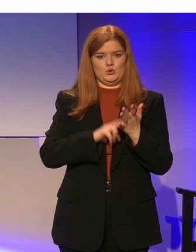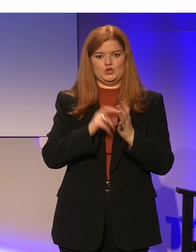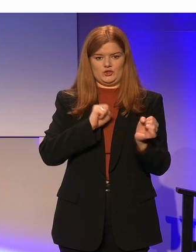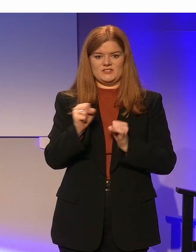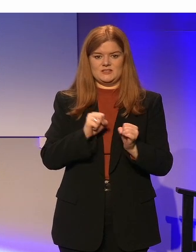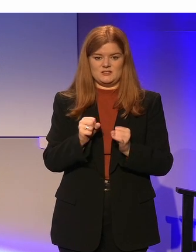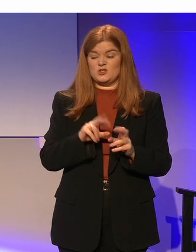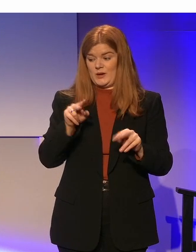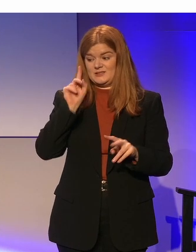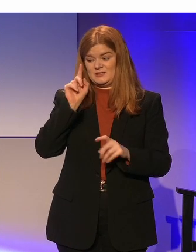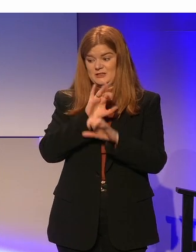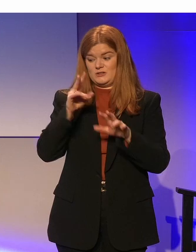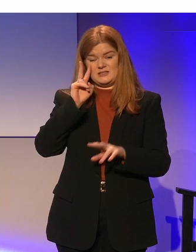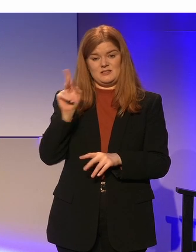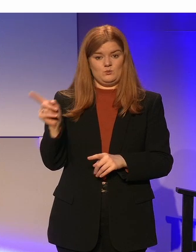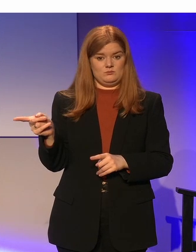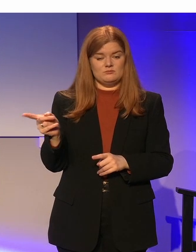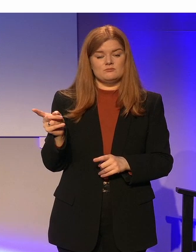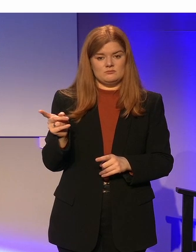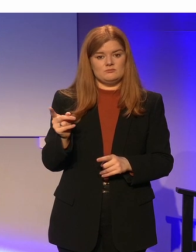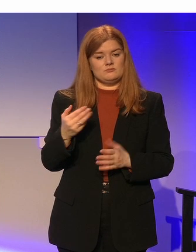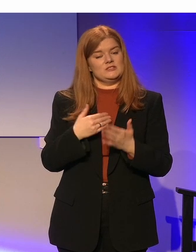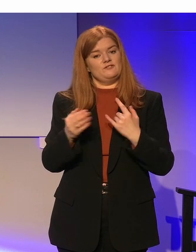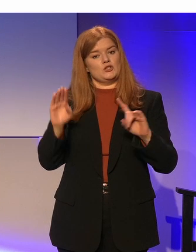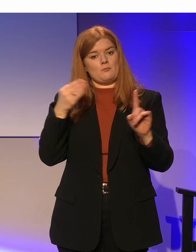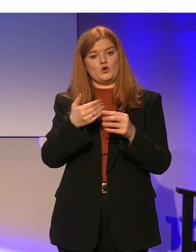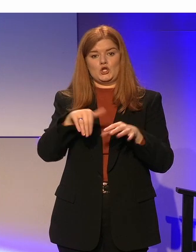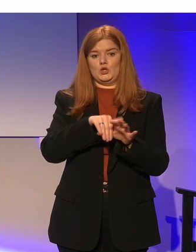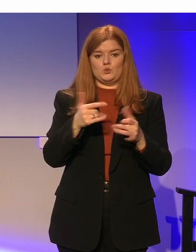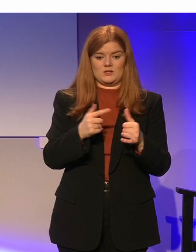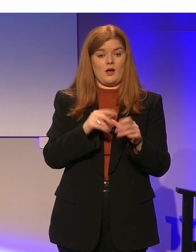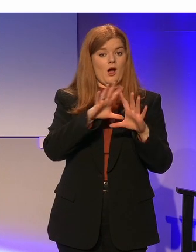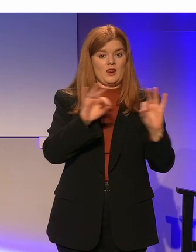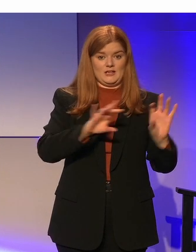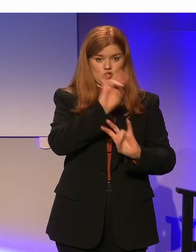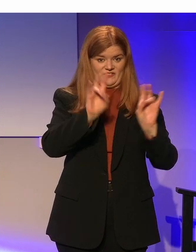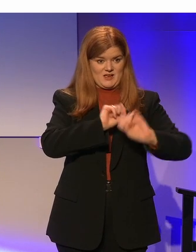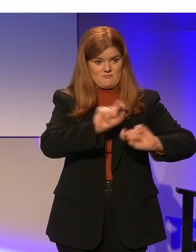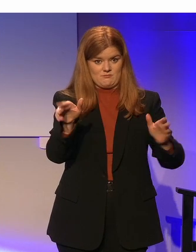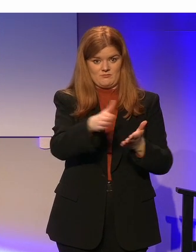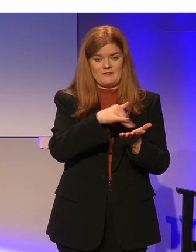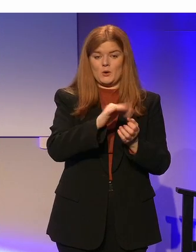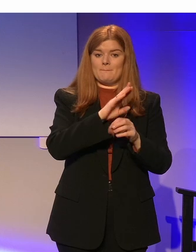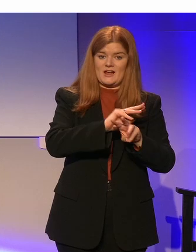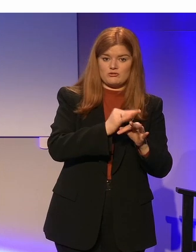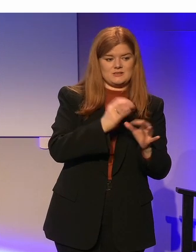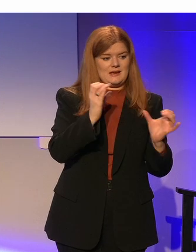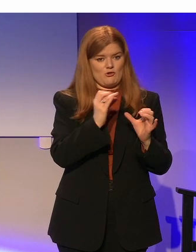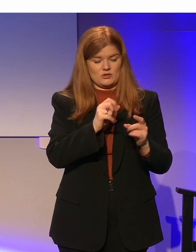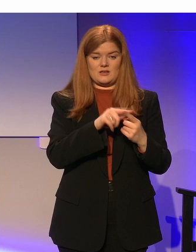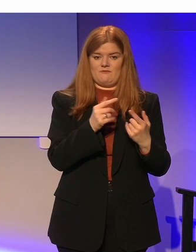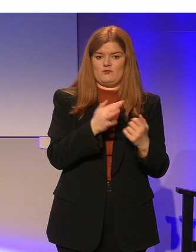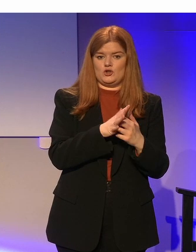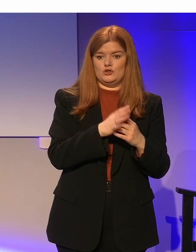had. So you can see that the approach included an online survey for parents, carers,